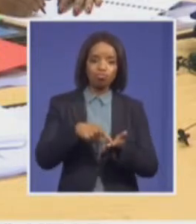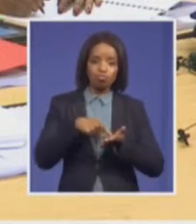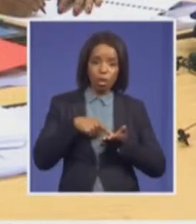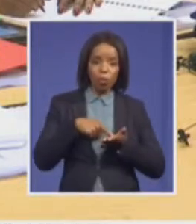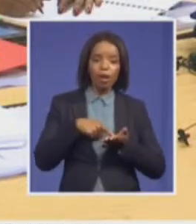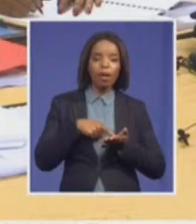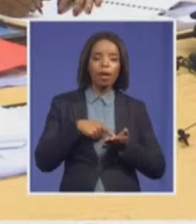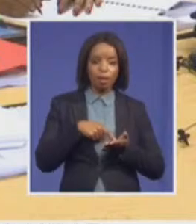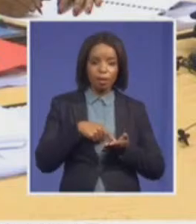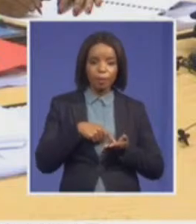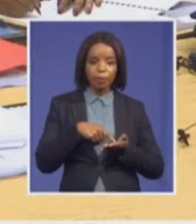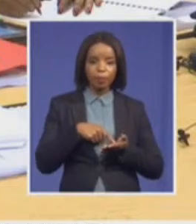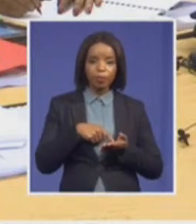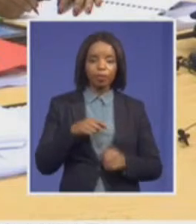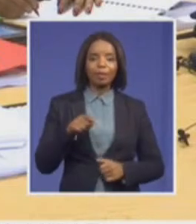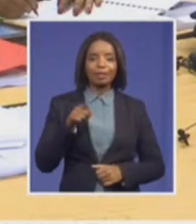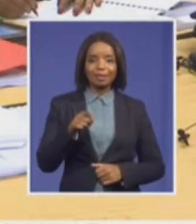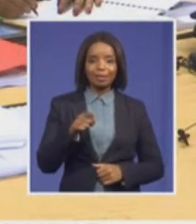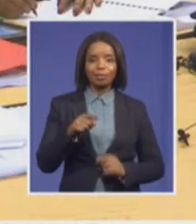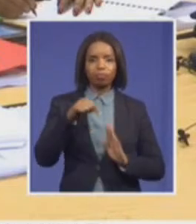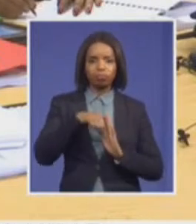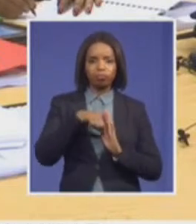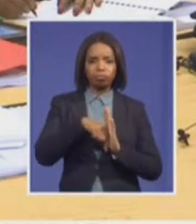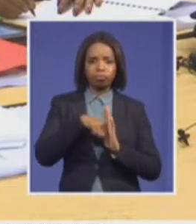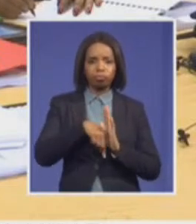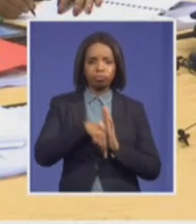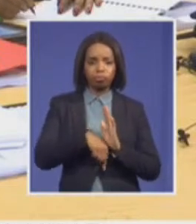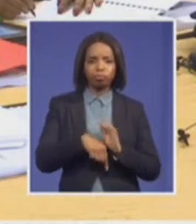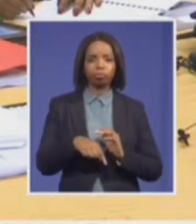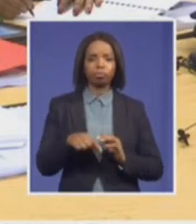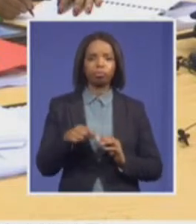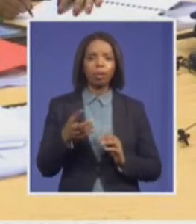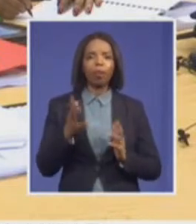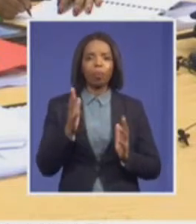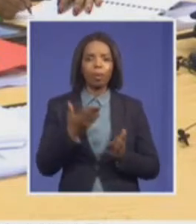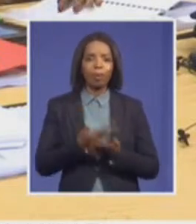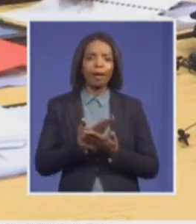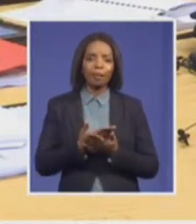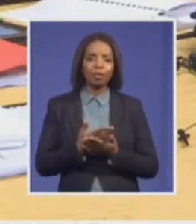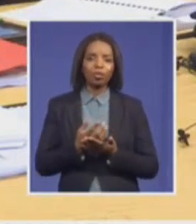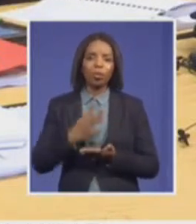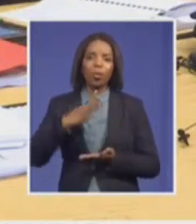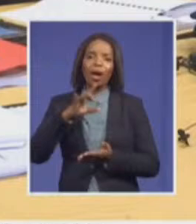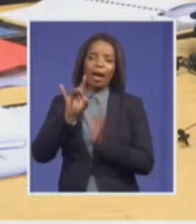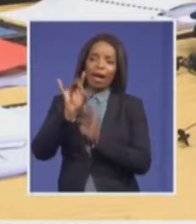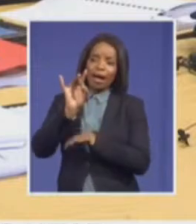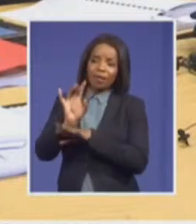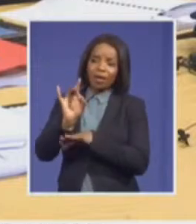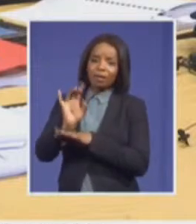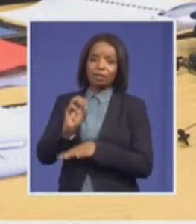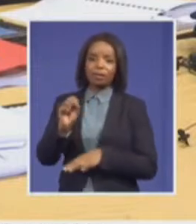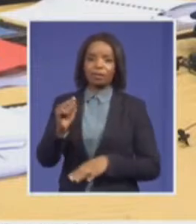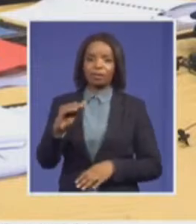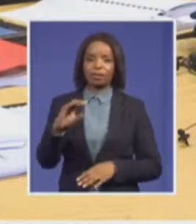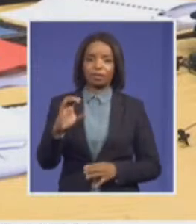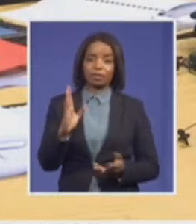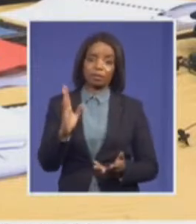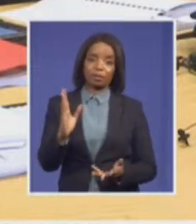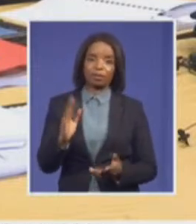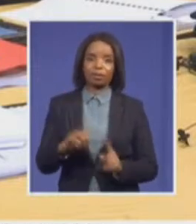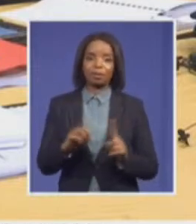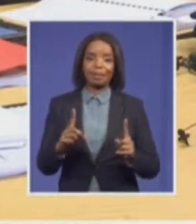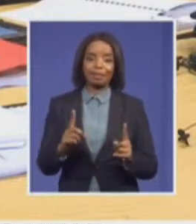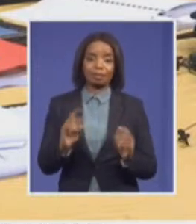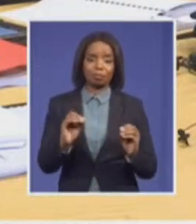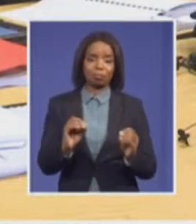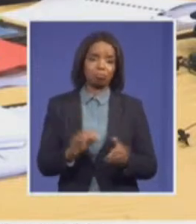nitty-gritties to advise the corporation. But there hasn't been that opportunity. I deal separately